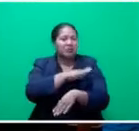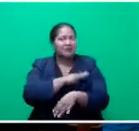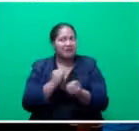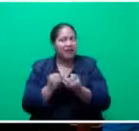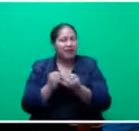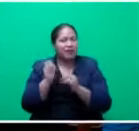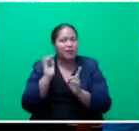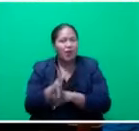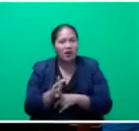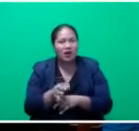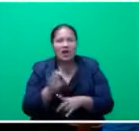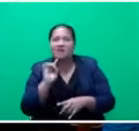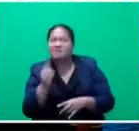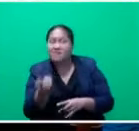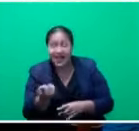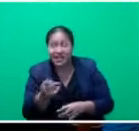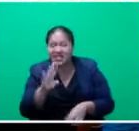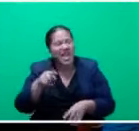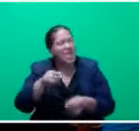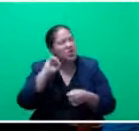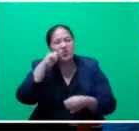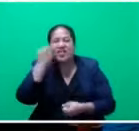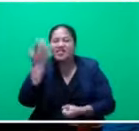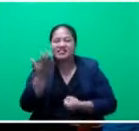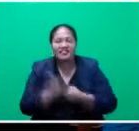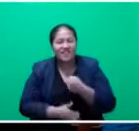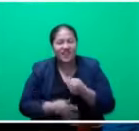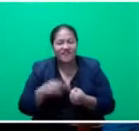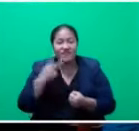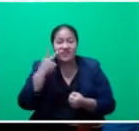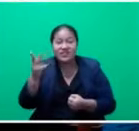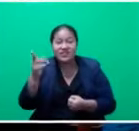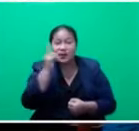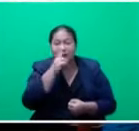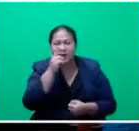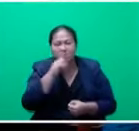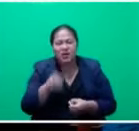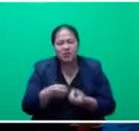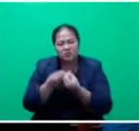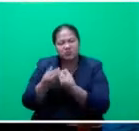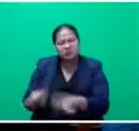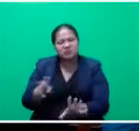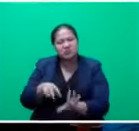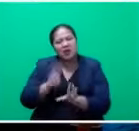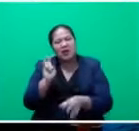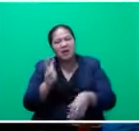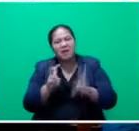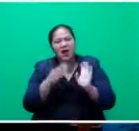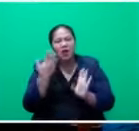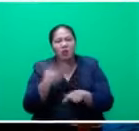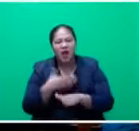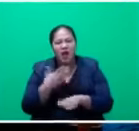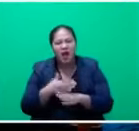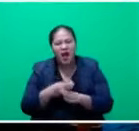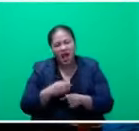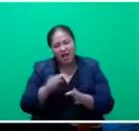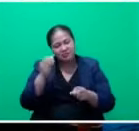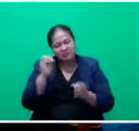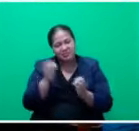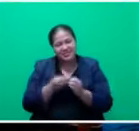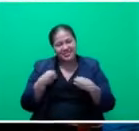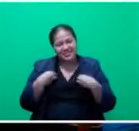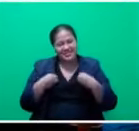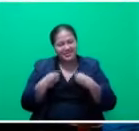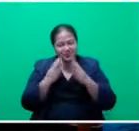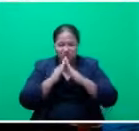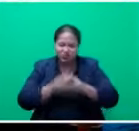not visit people who have lost jobs and small businesses. They will not visit people